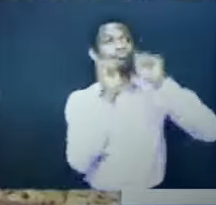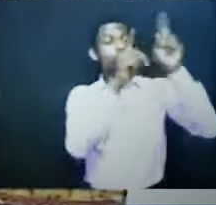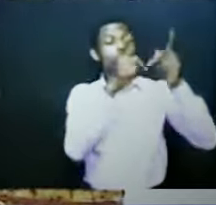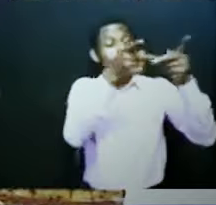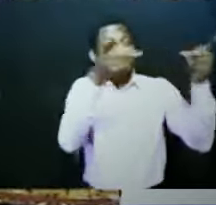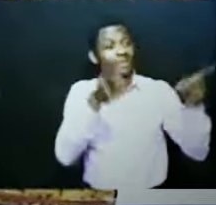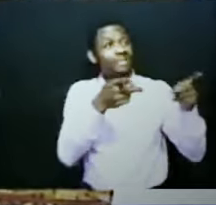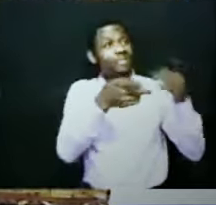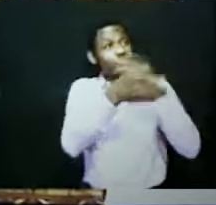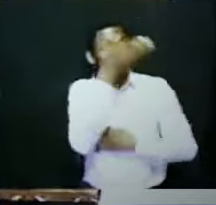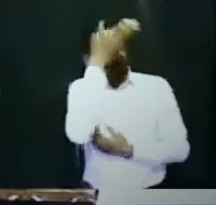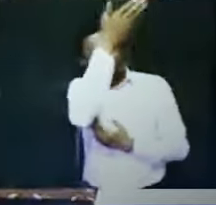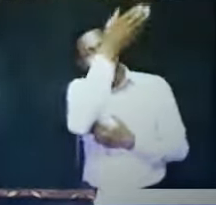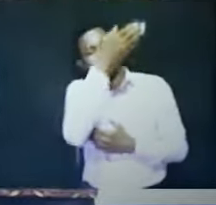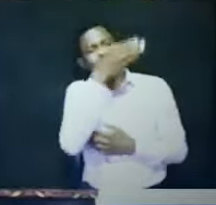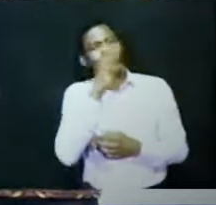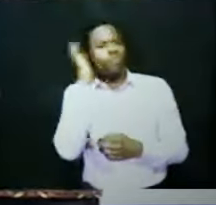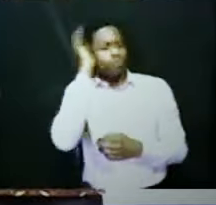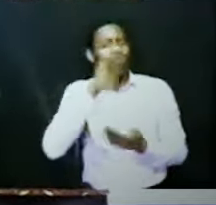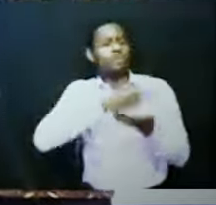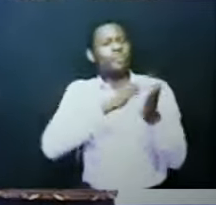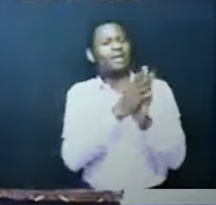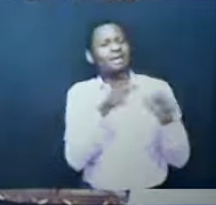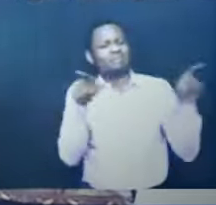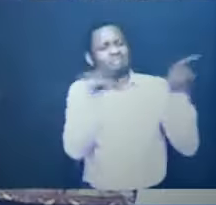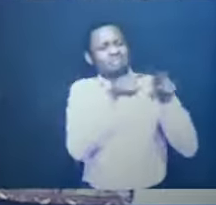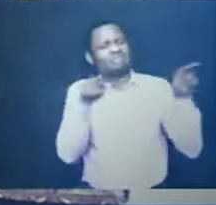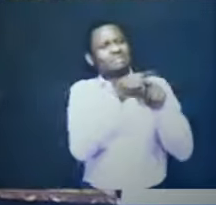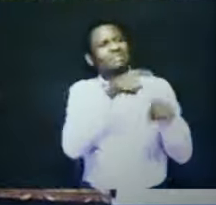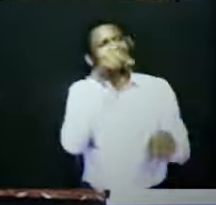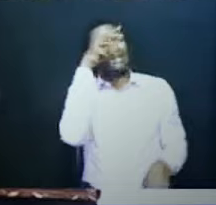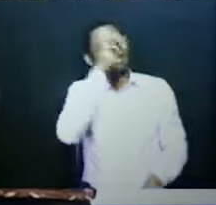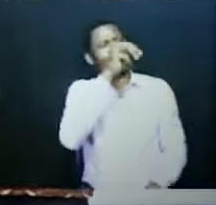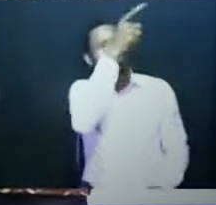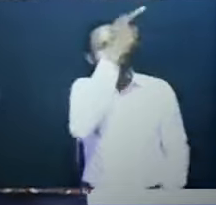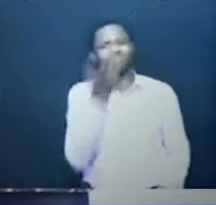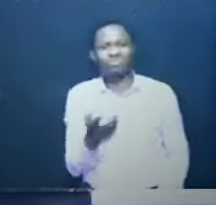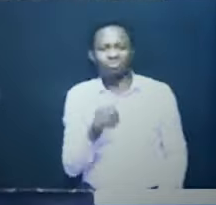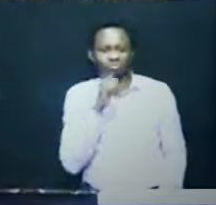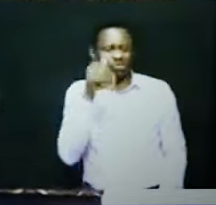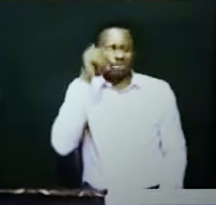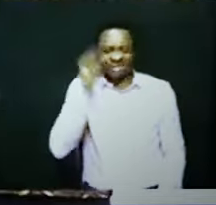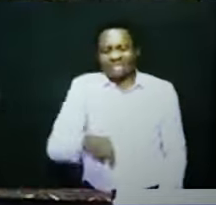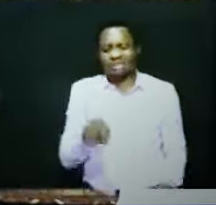will become like him. And we wouldn't have planning.